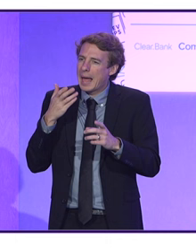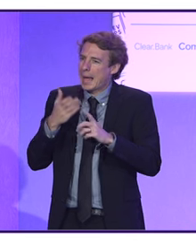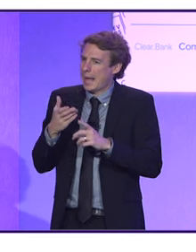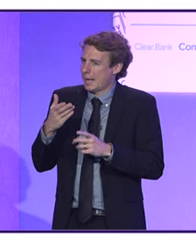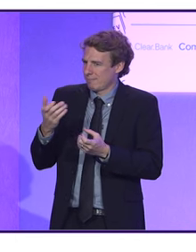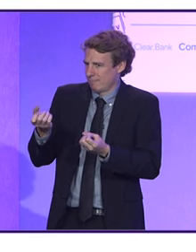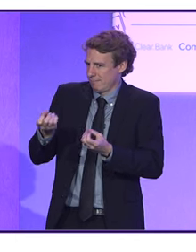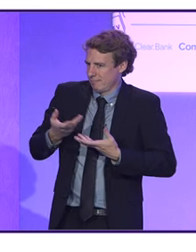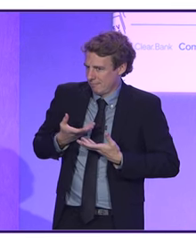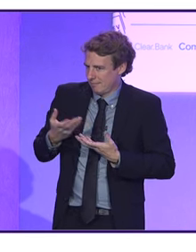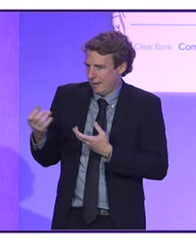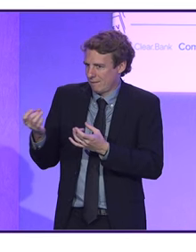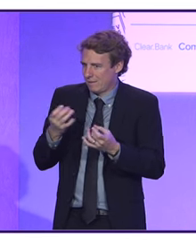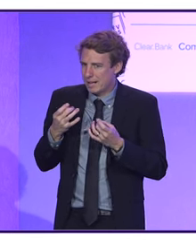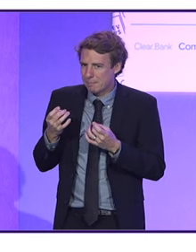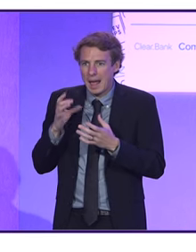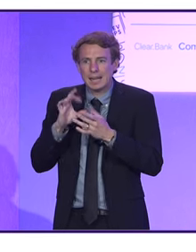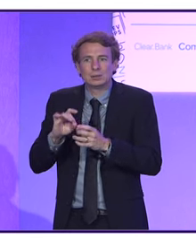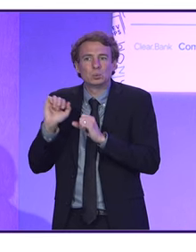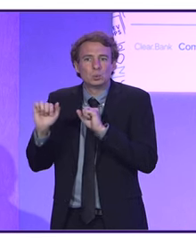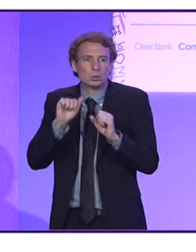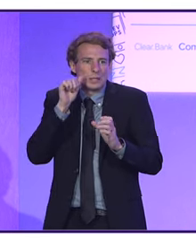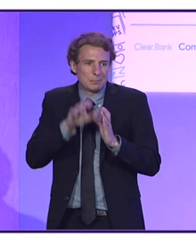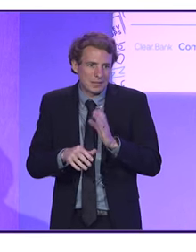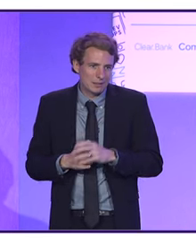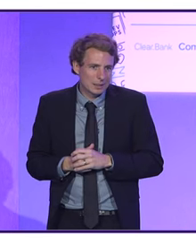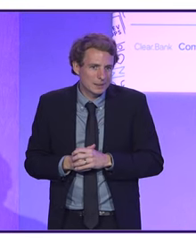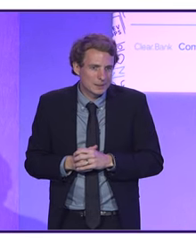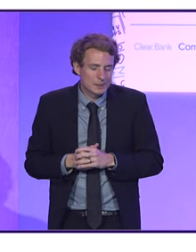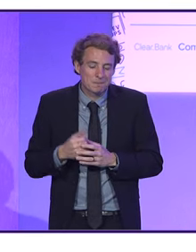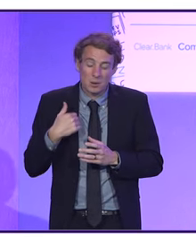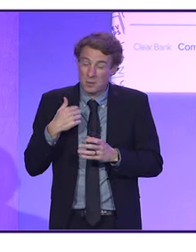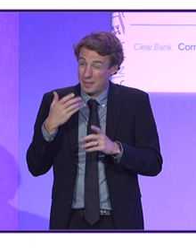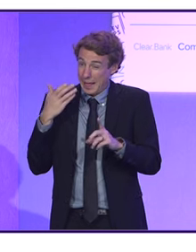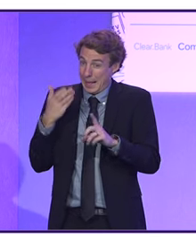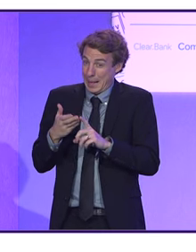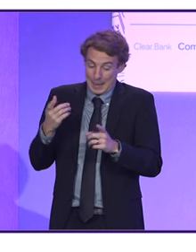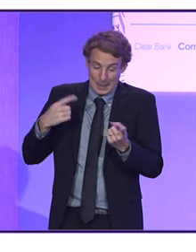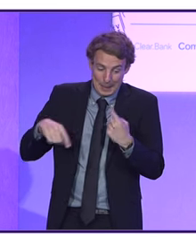your experiences with it. And so the idea is that between us, hopefully, we can